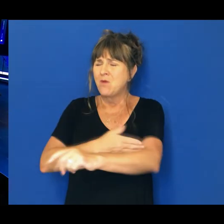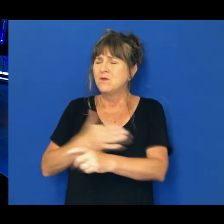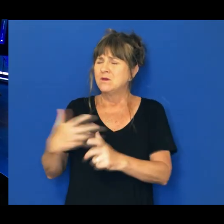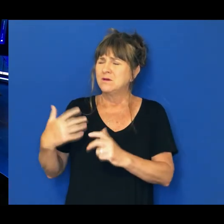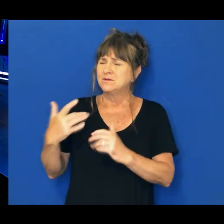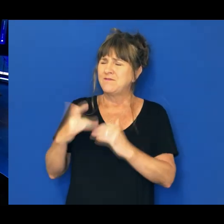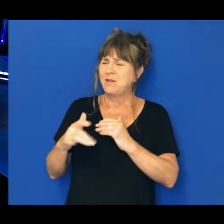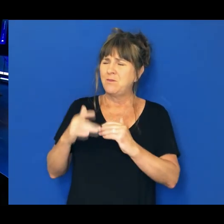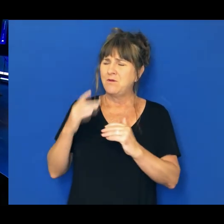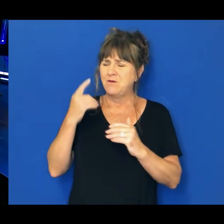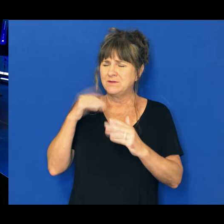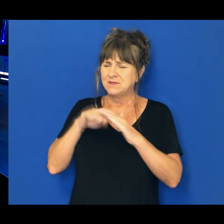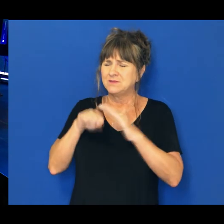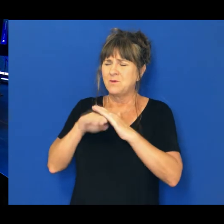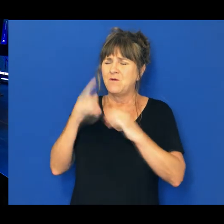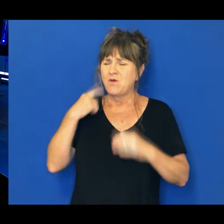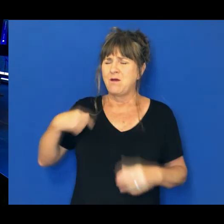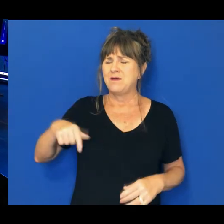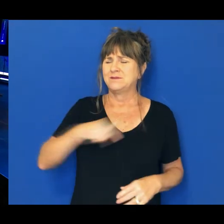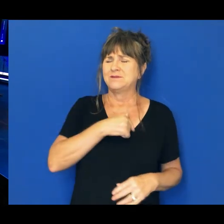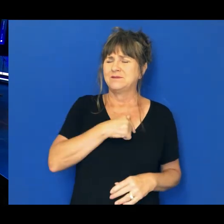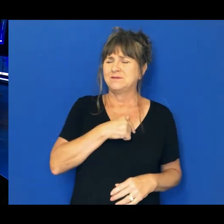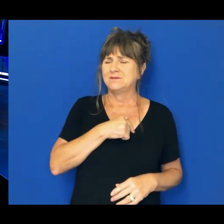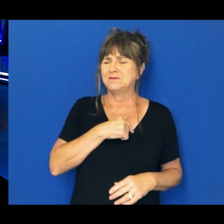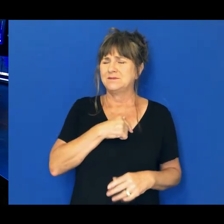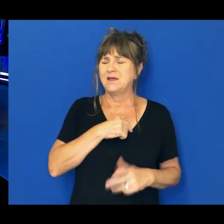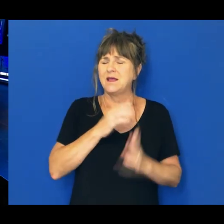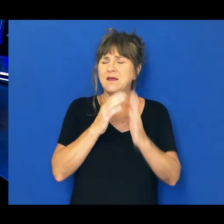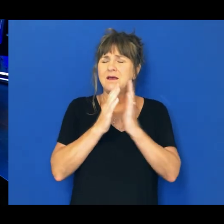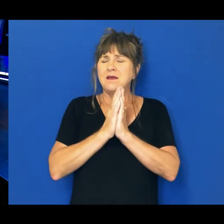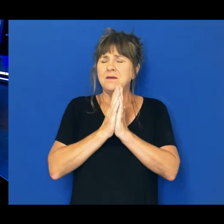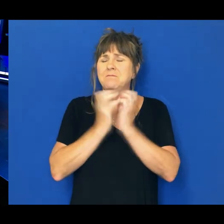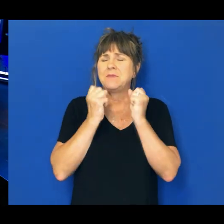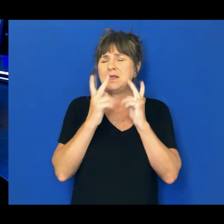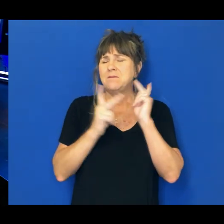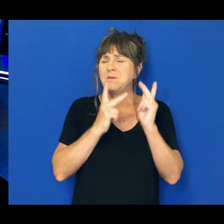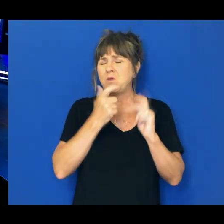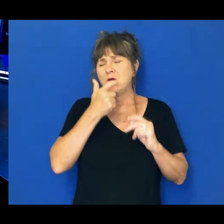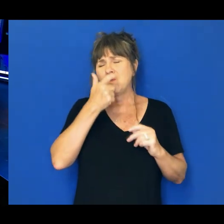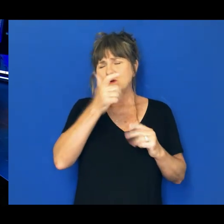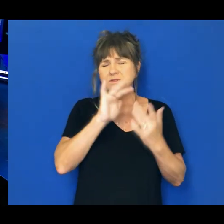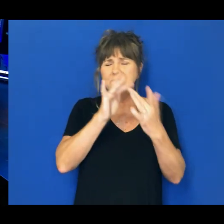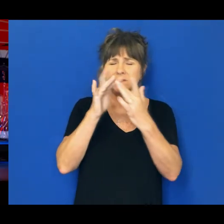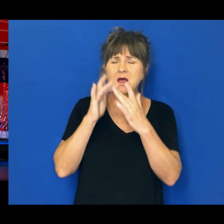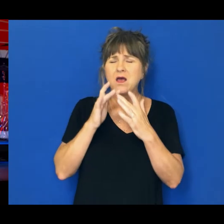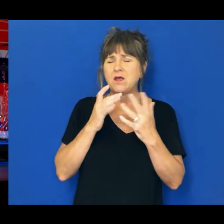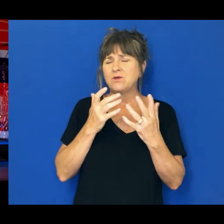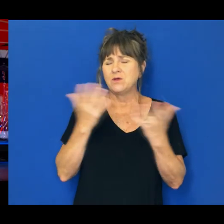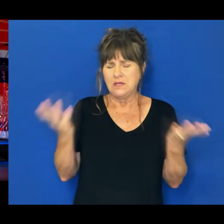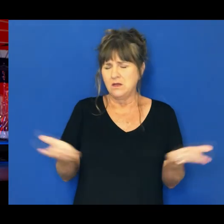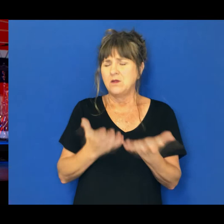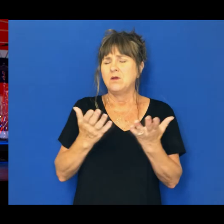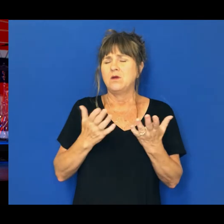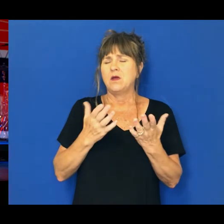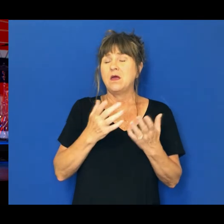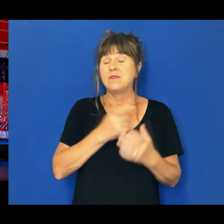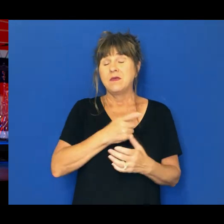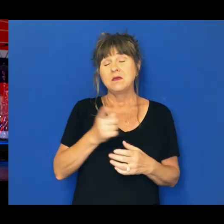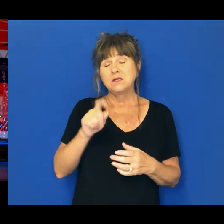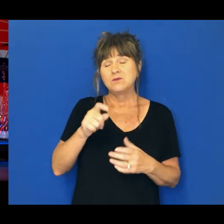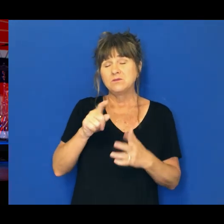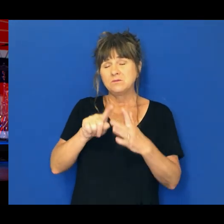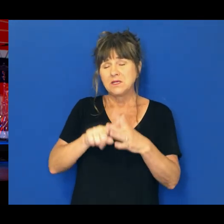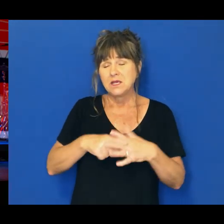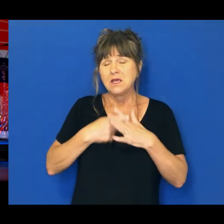there are many here in this room and many that are joining us online or watching at a different time or date. And they need to begin